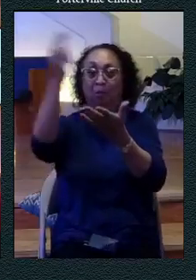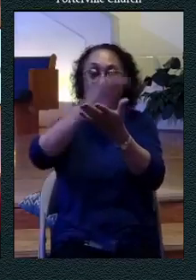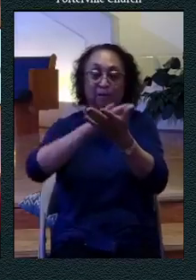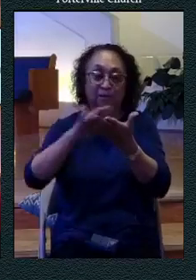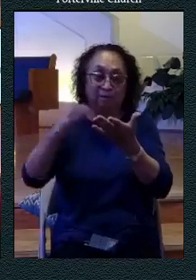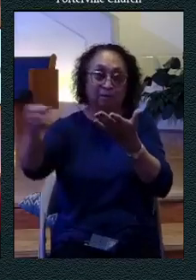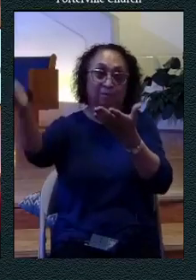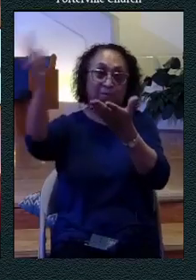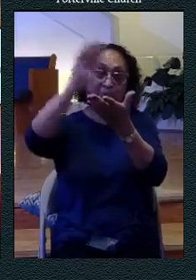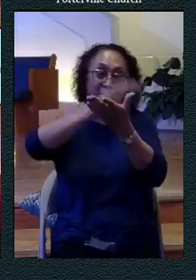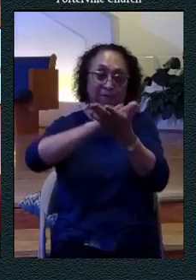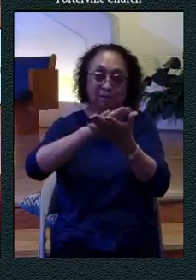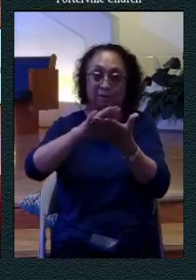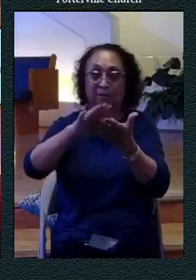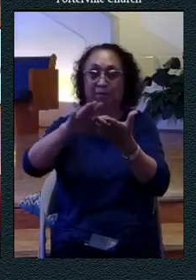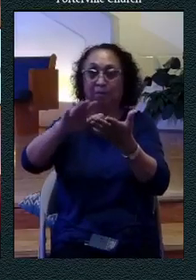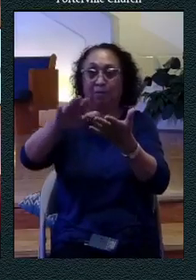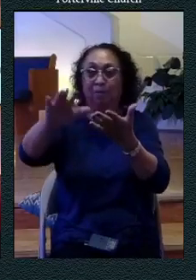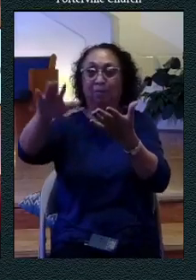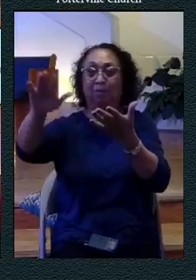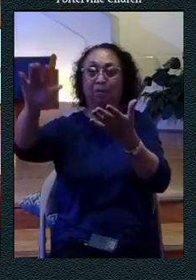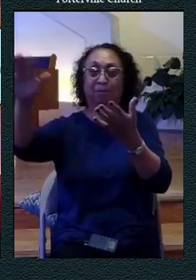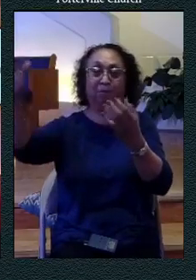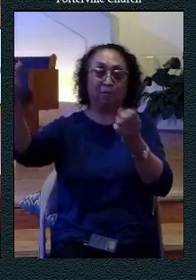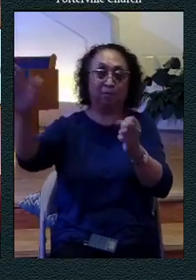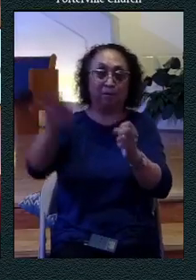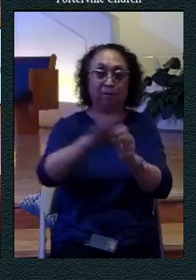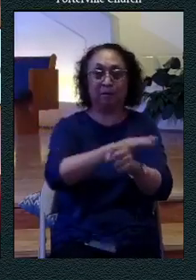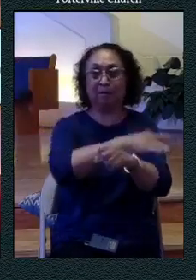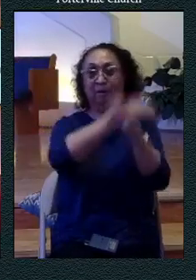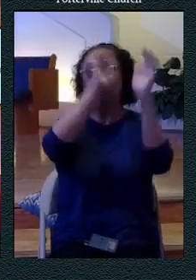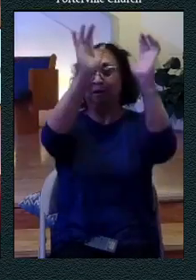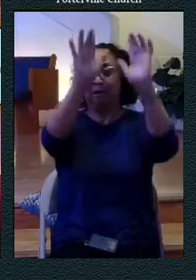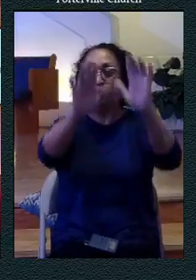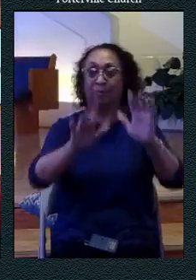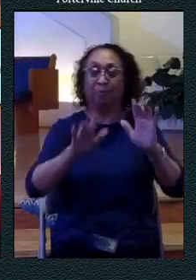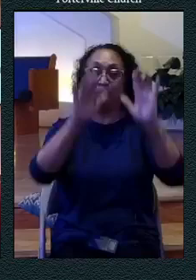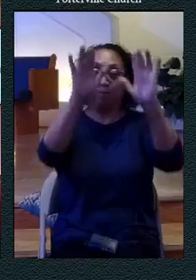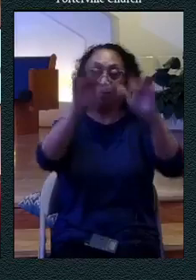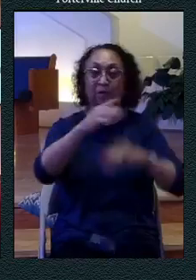Holy, holy, holy,